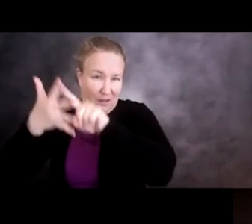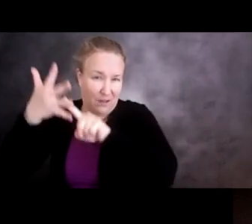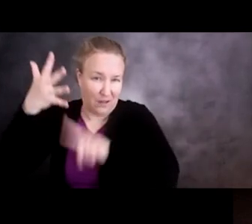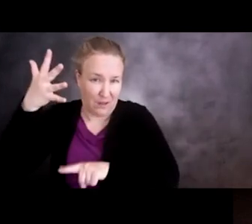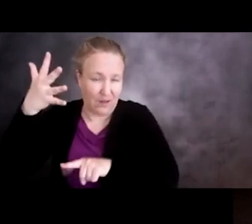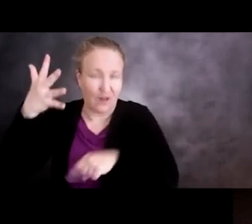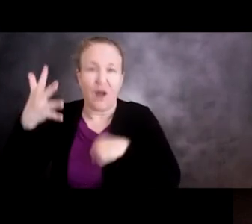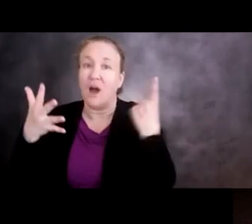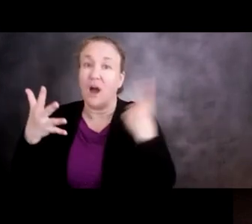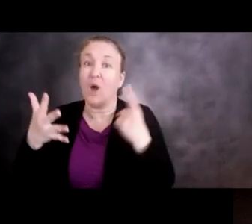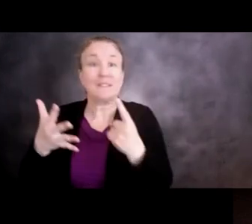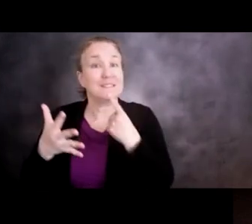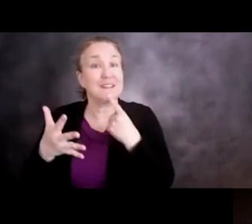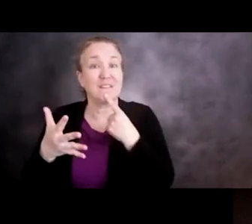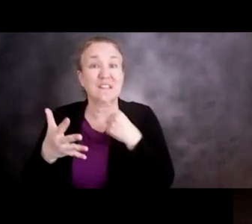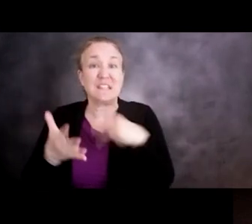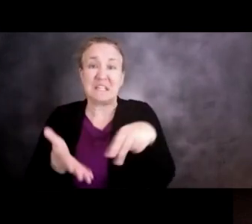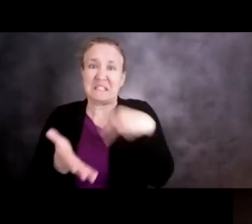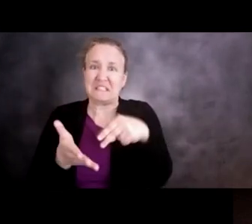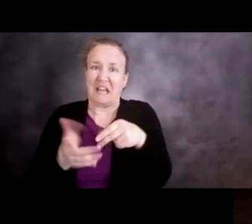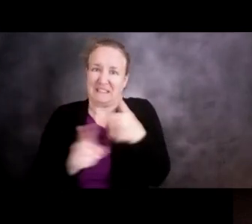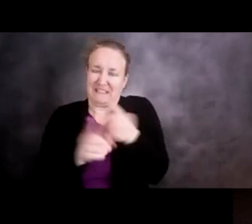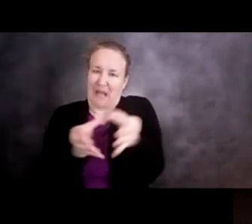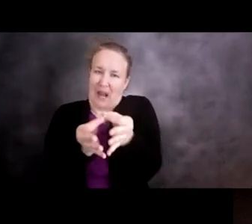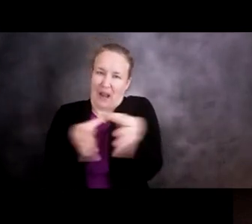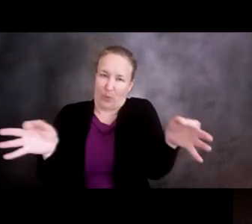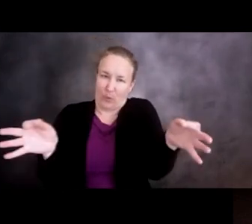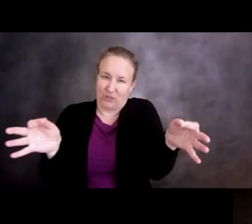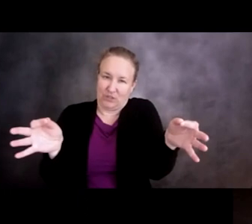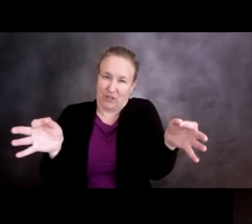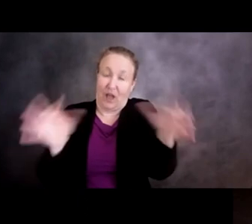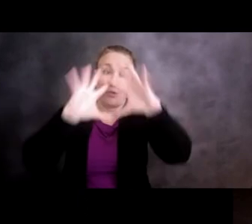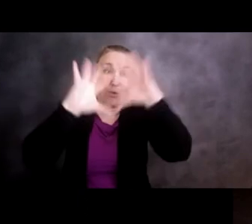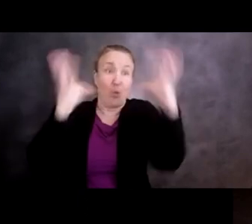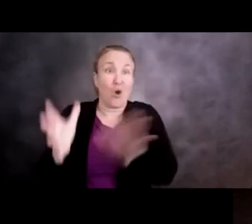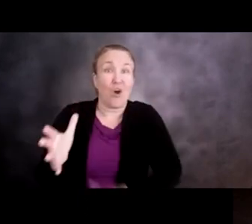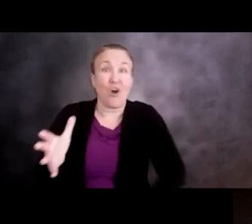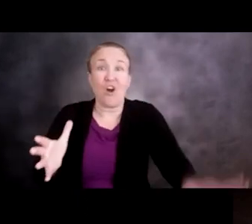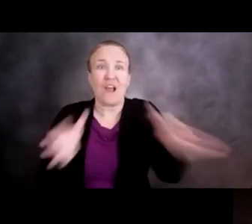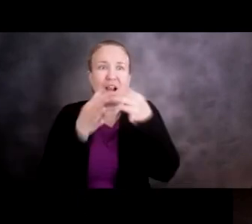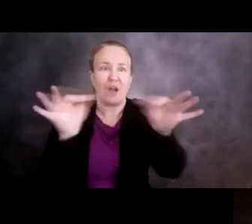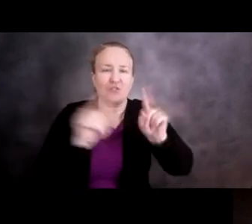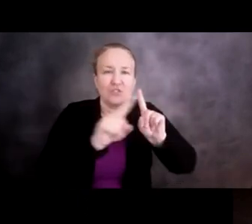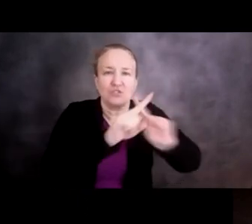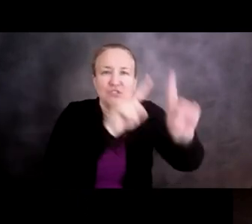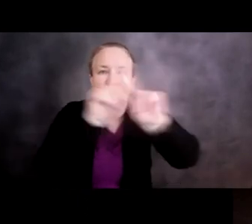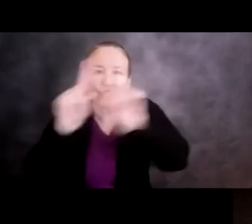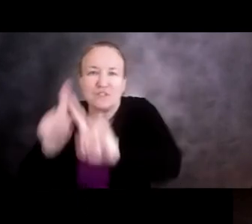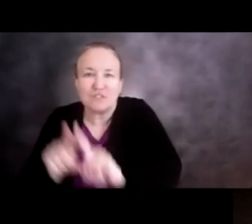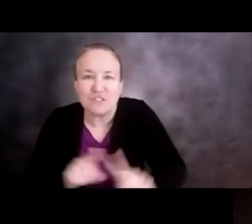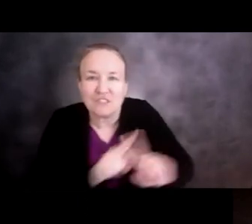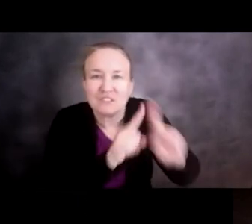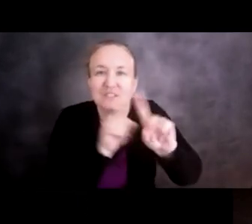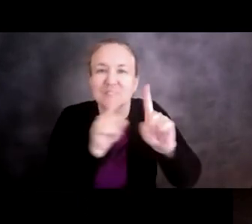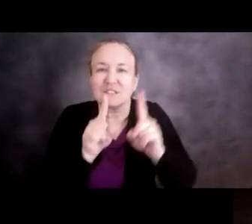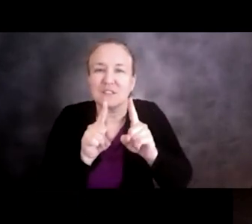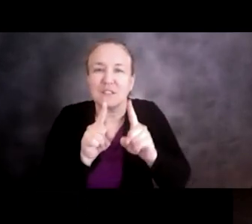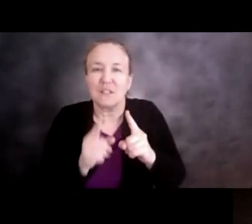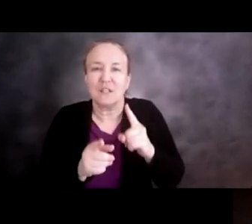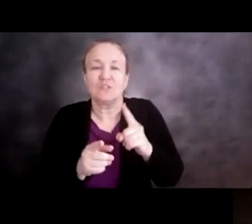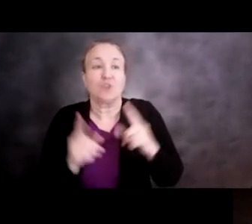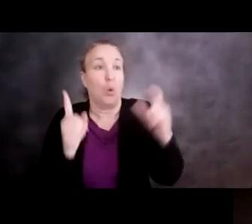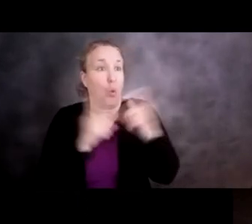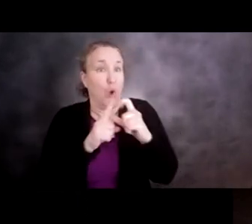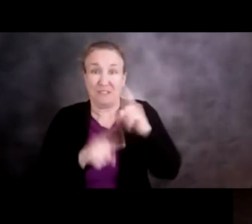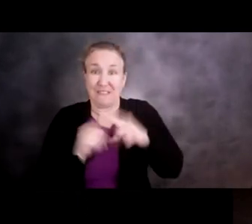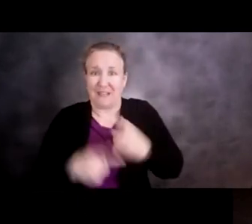a language in itself, and all over the world we speak it differently. So I think dance really breaks that barrier of speaking what can't be spoken through words.